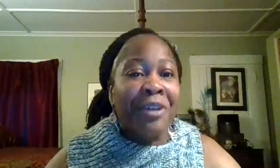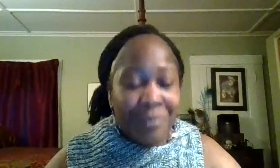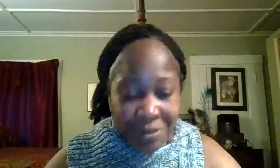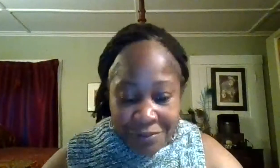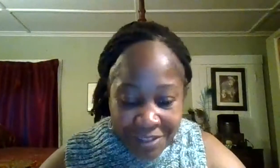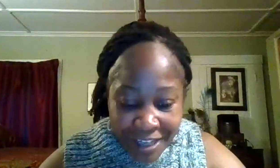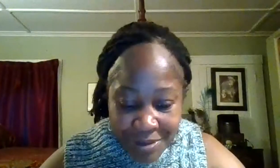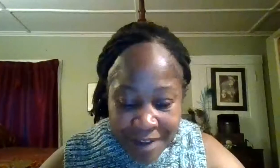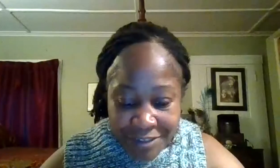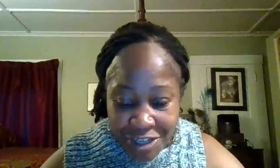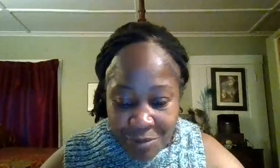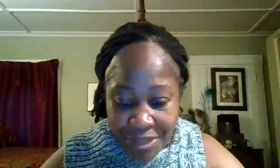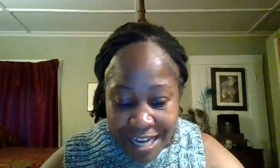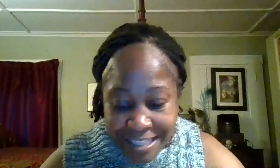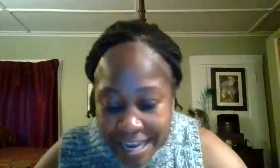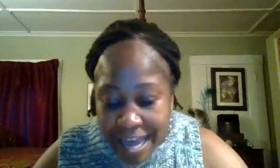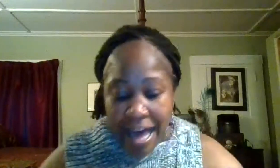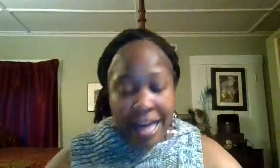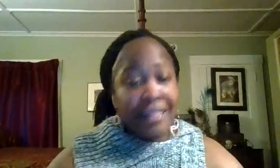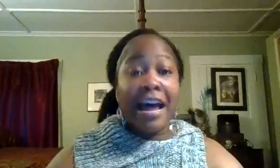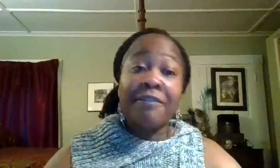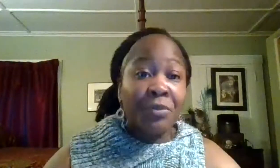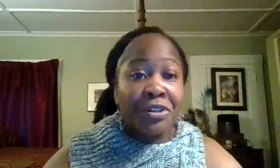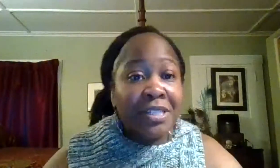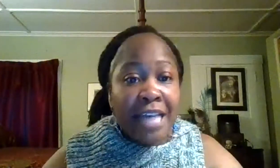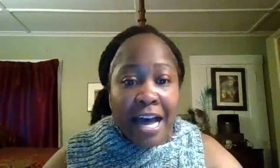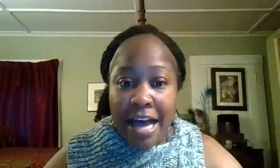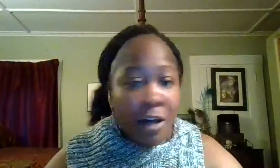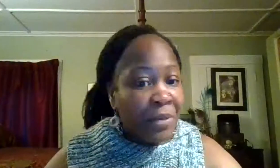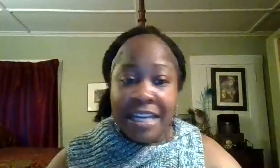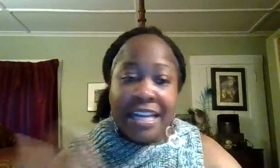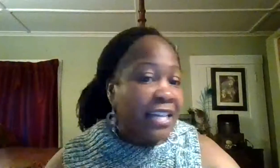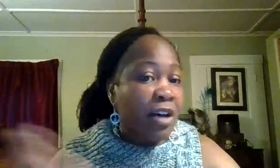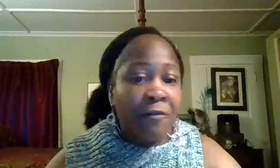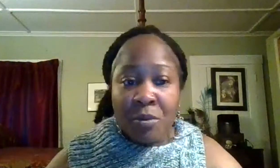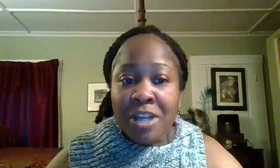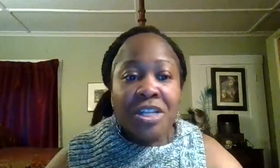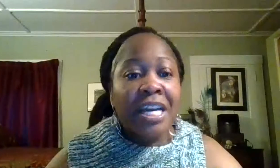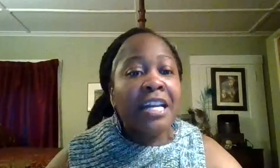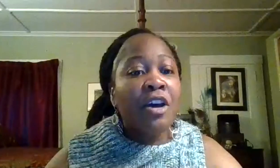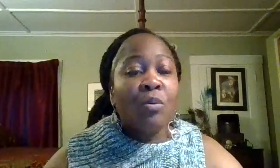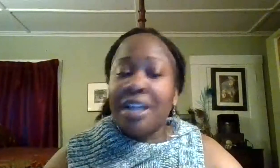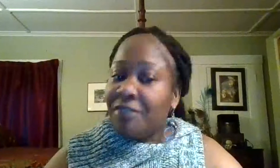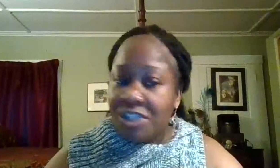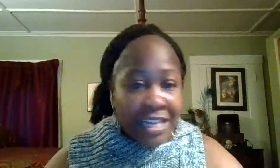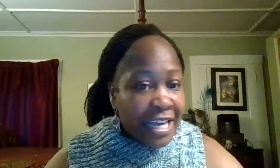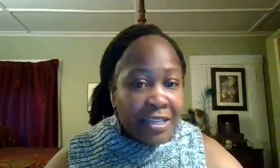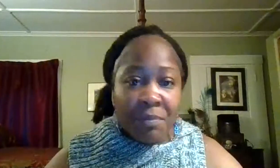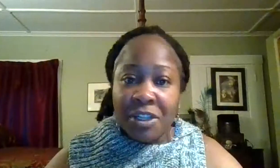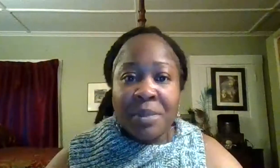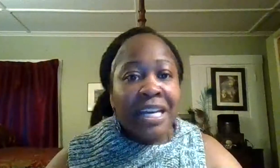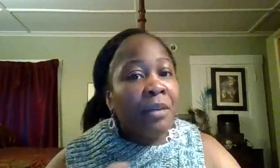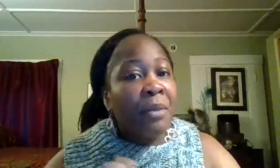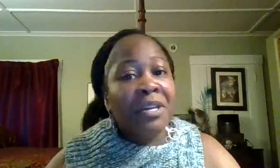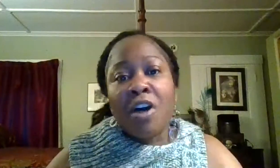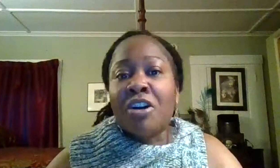with all the beautiful things you have to share with us. And then afterwards, I'll be kicking things off with a question. Would love to shake things up a